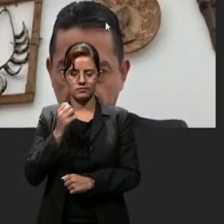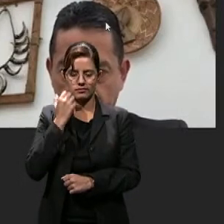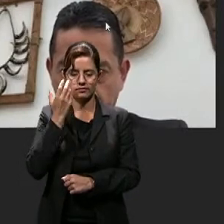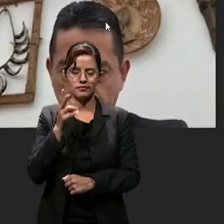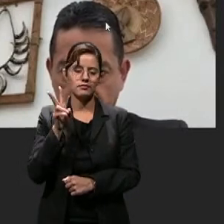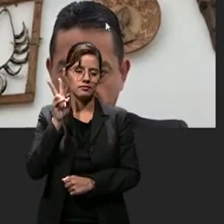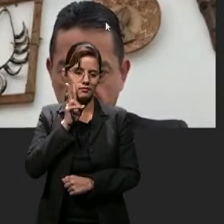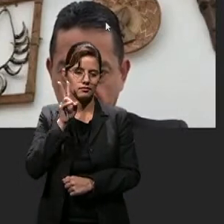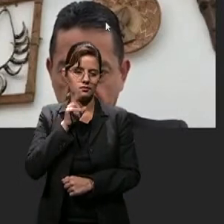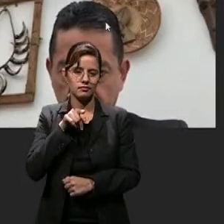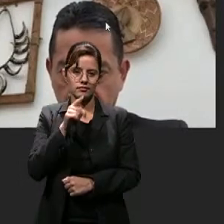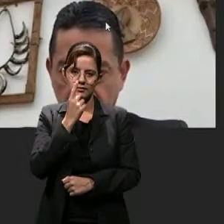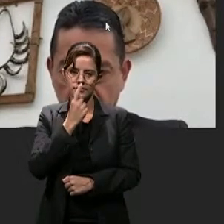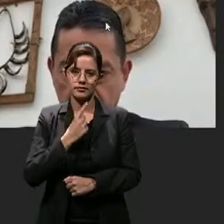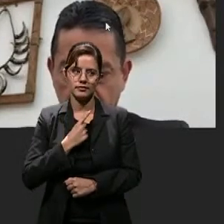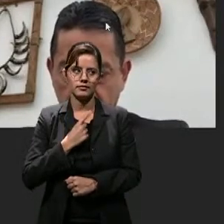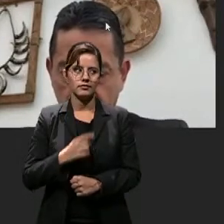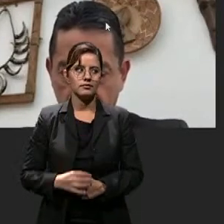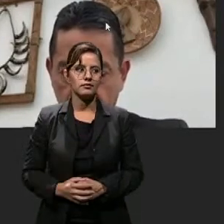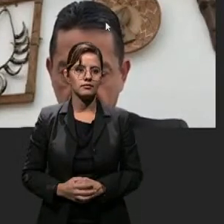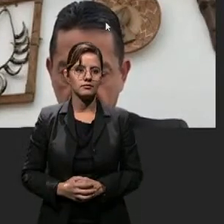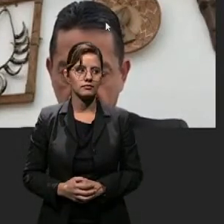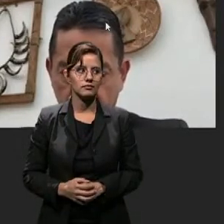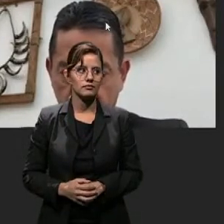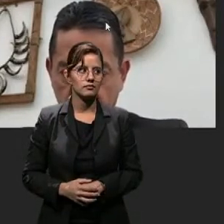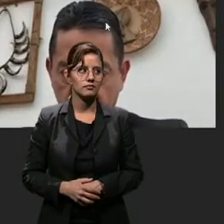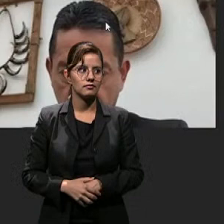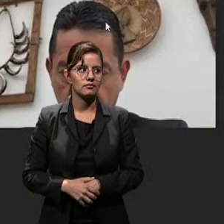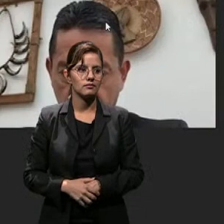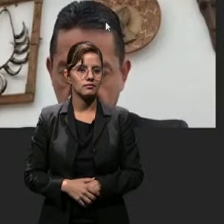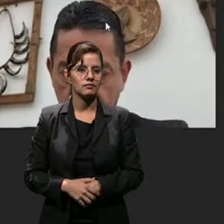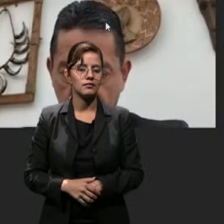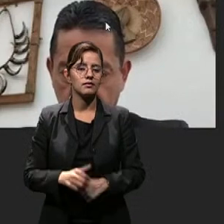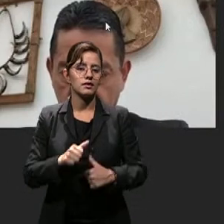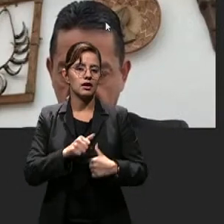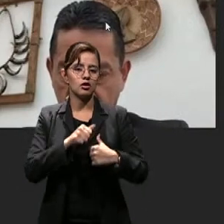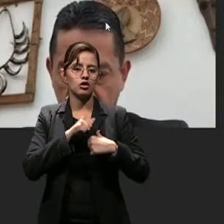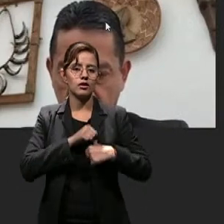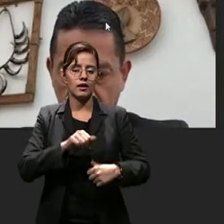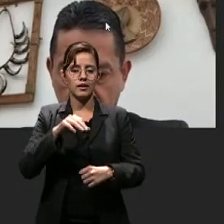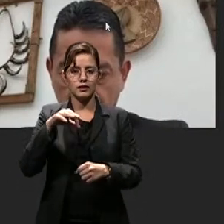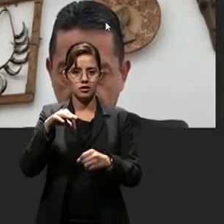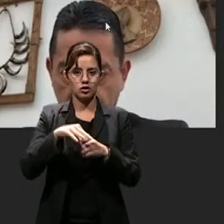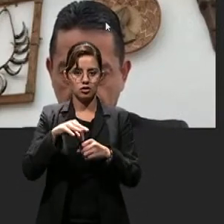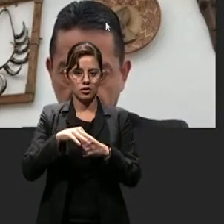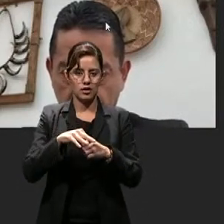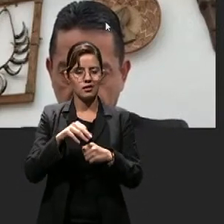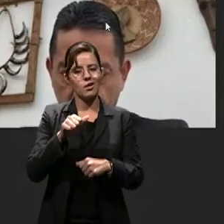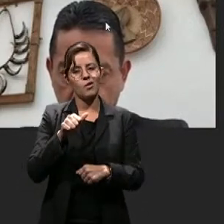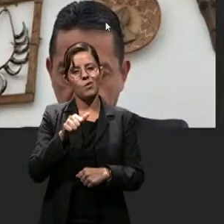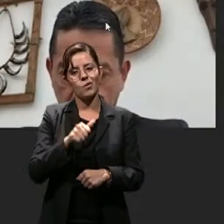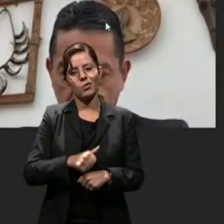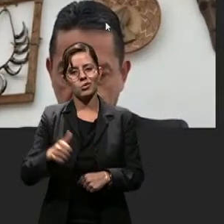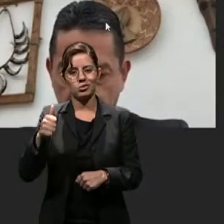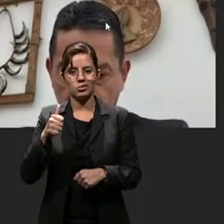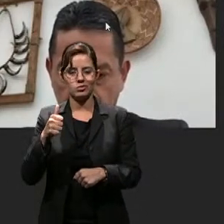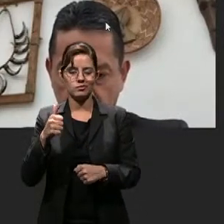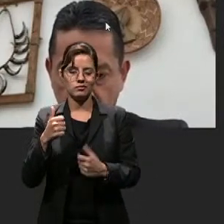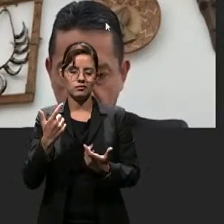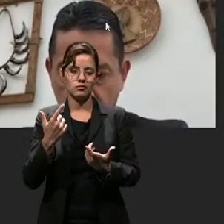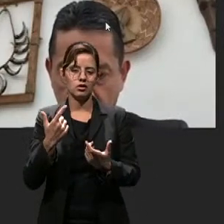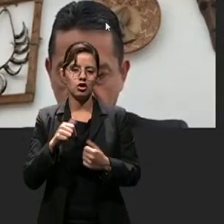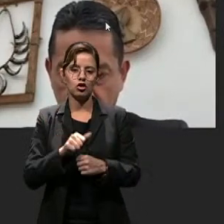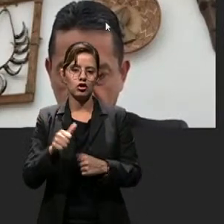to tell us a little more about this idea of the interaction with the electoral authority and